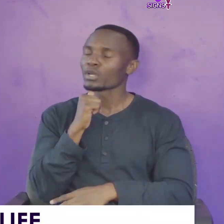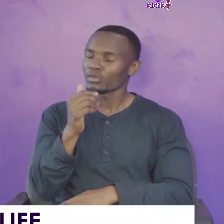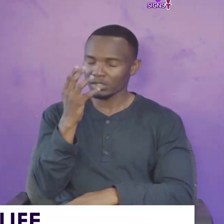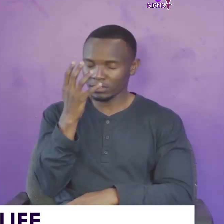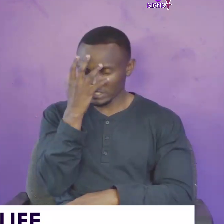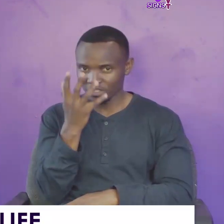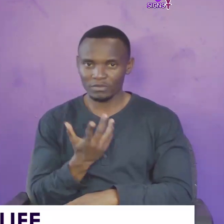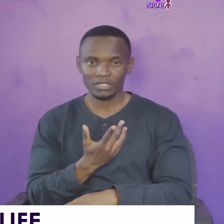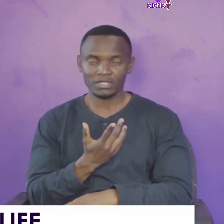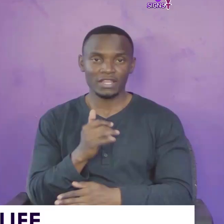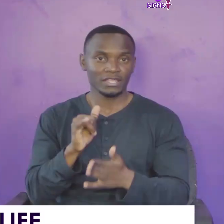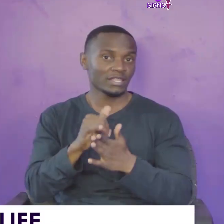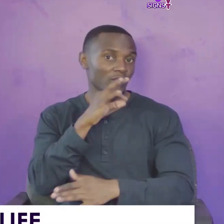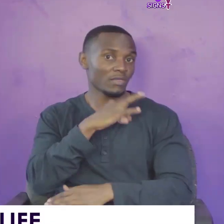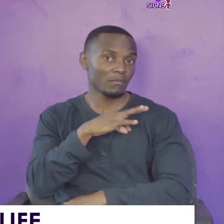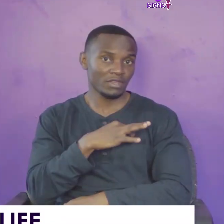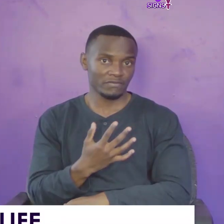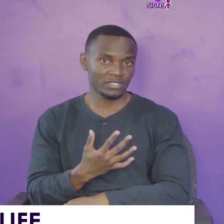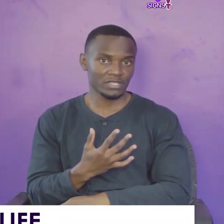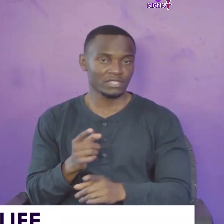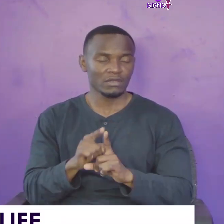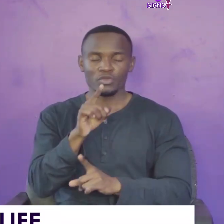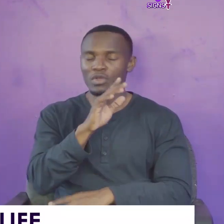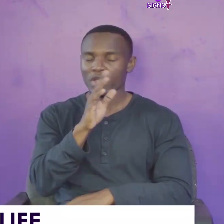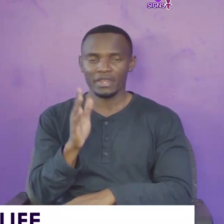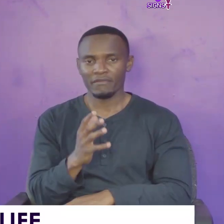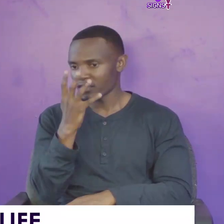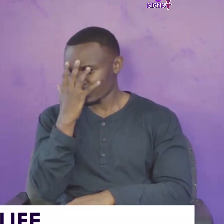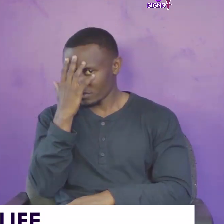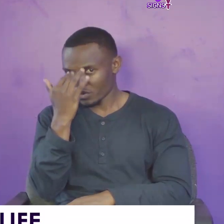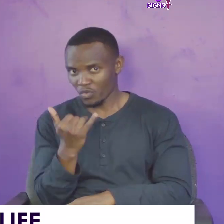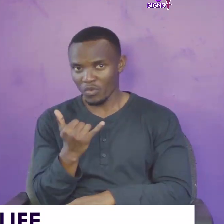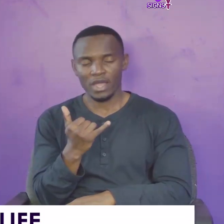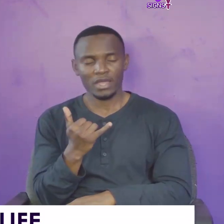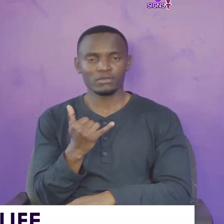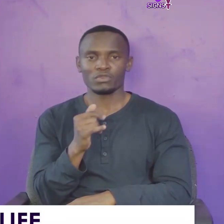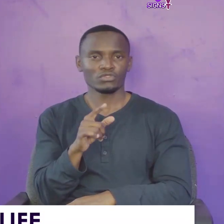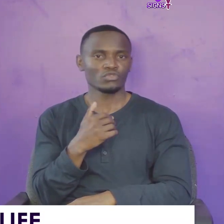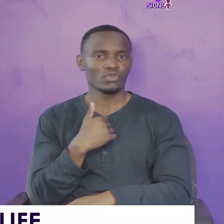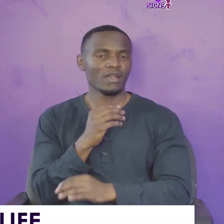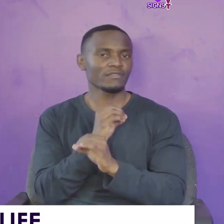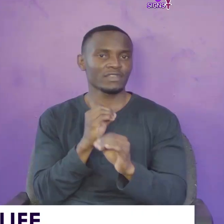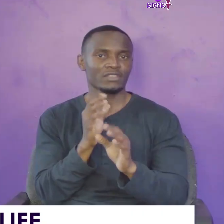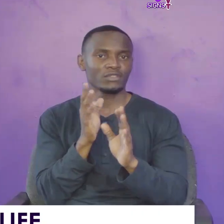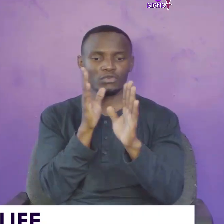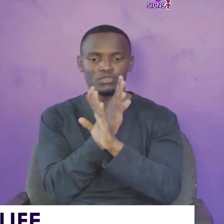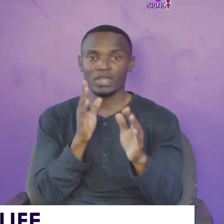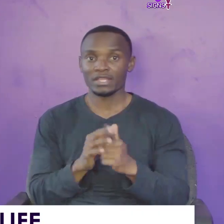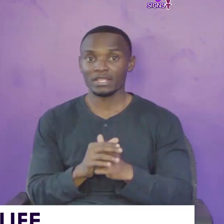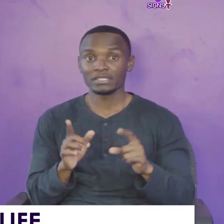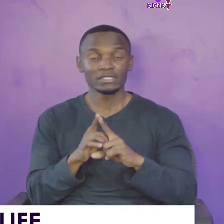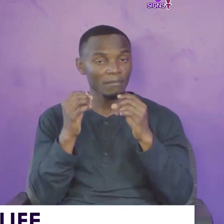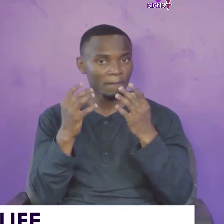or choosing the ethical side. Yeah. You are not ashamed because you got nothing to hide, and if you realize that most